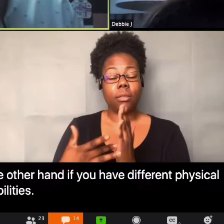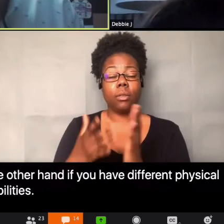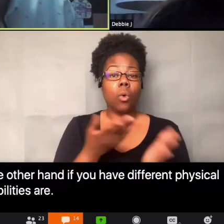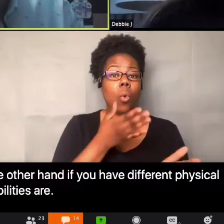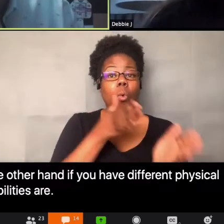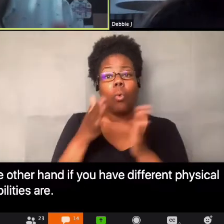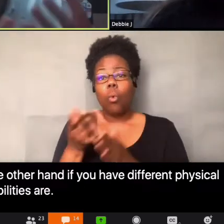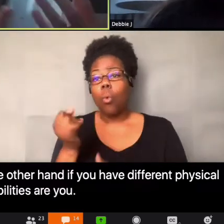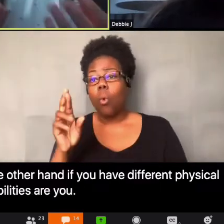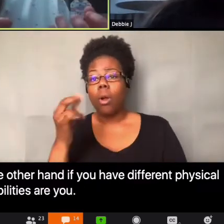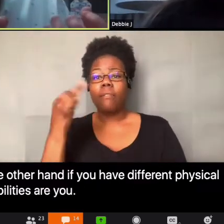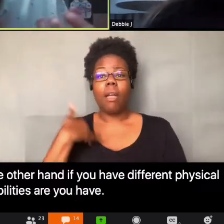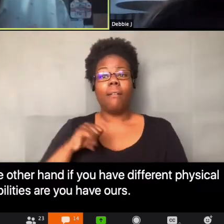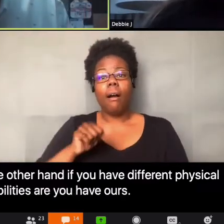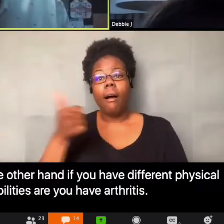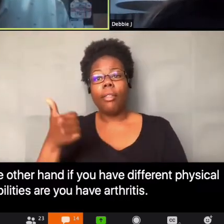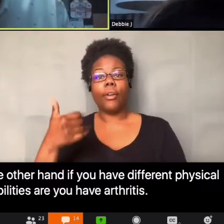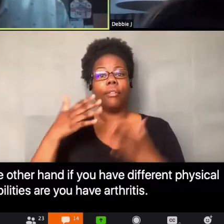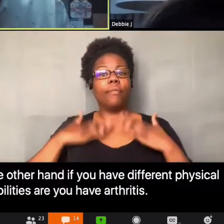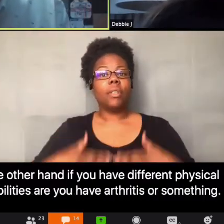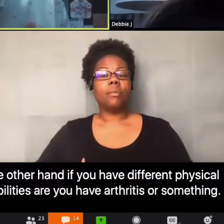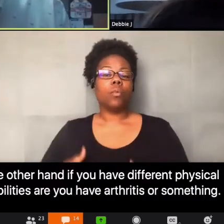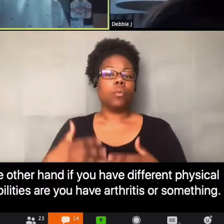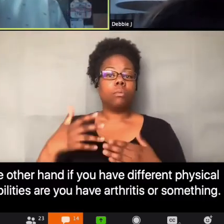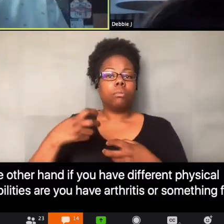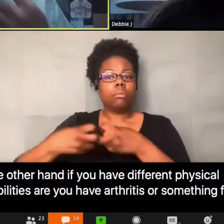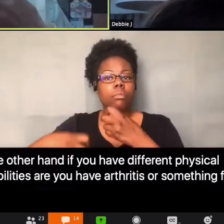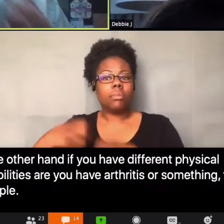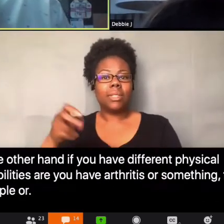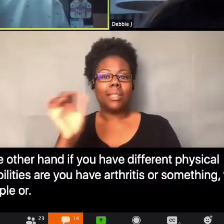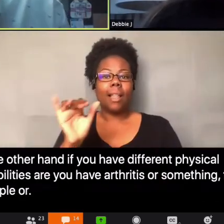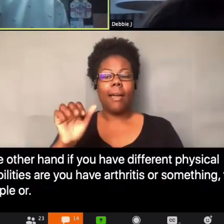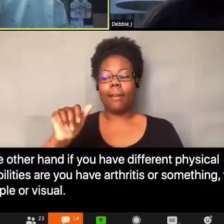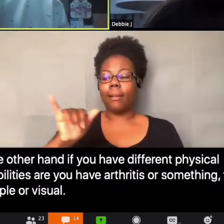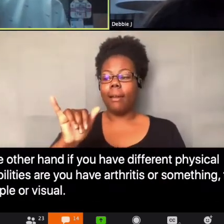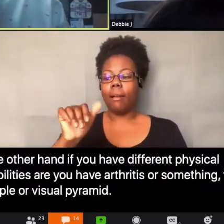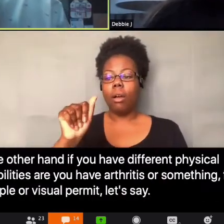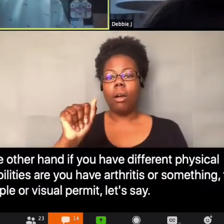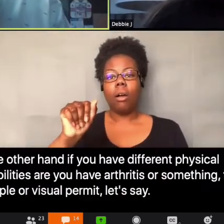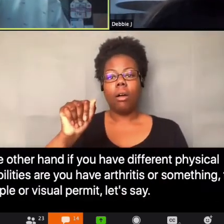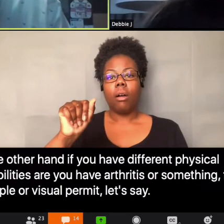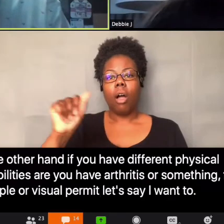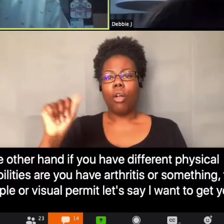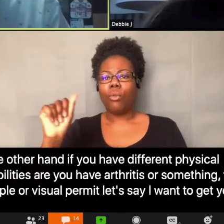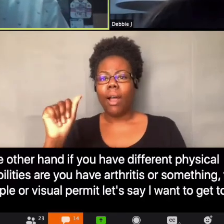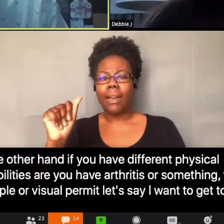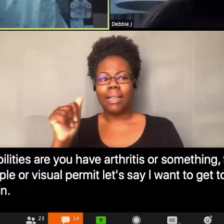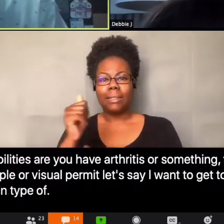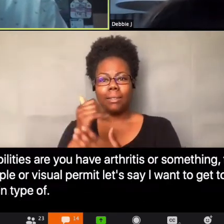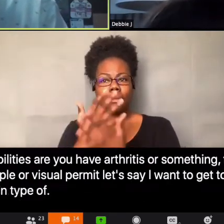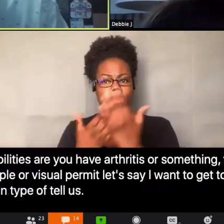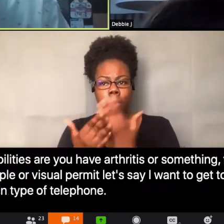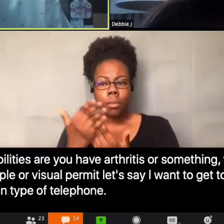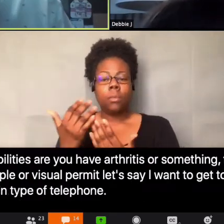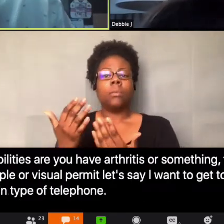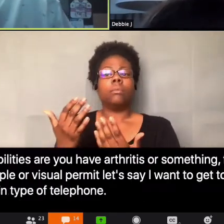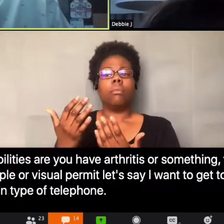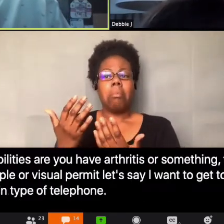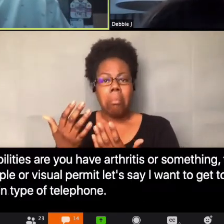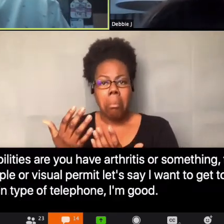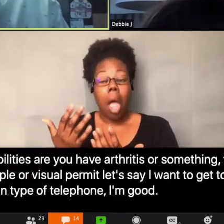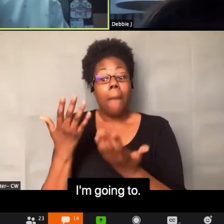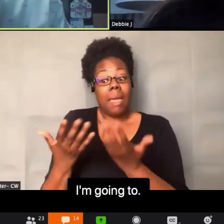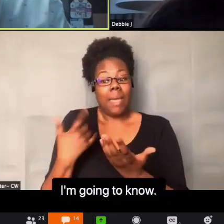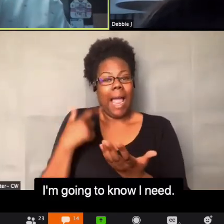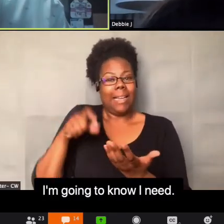or you have arthritis or something, for example, or visual impairment, let's say I want to get to a certain type of telephone, I'm going